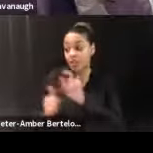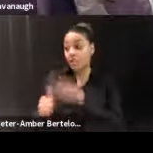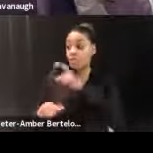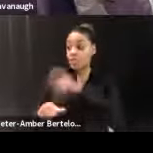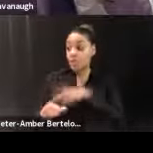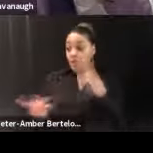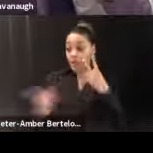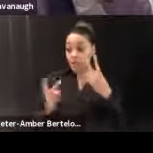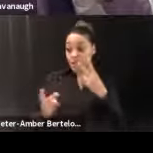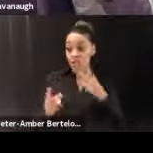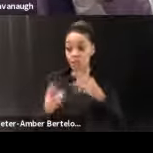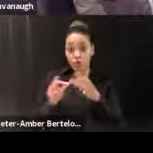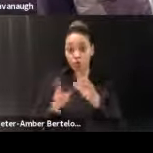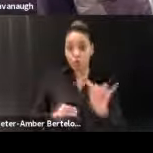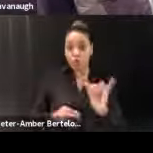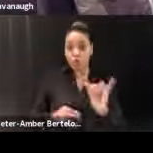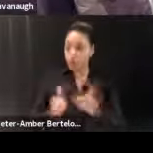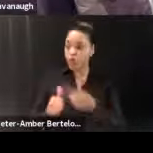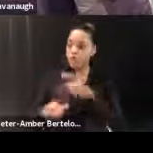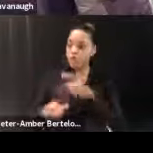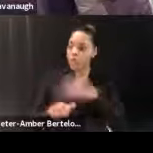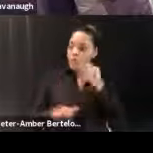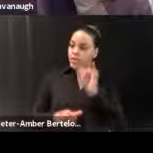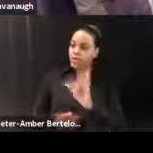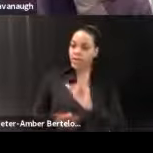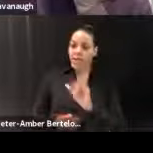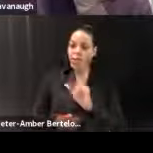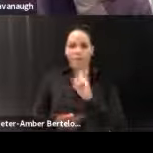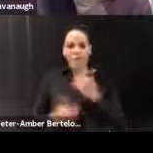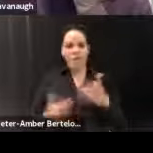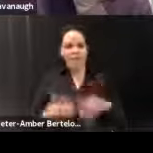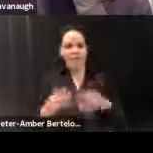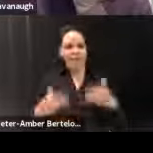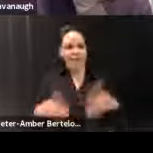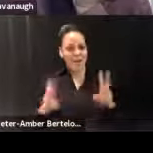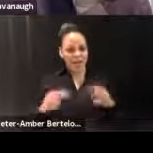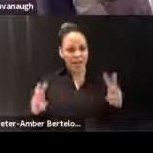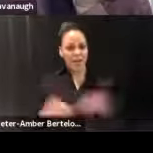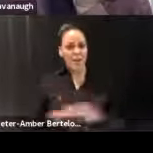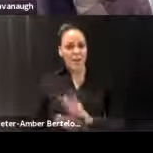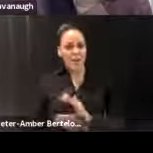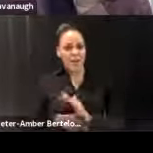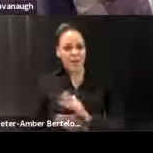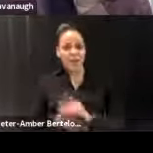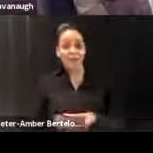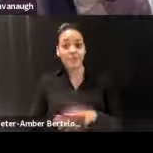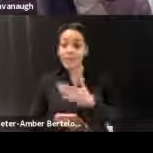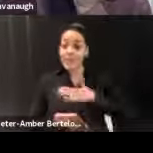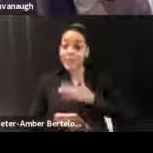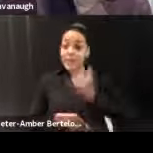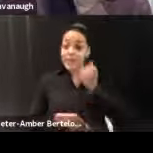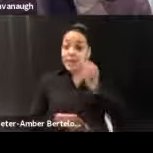this experience too. It's just life transforming. Please, if you could just